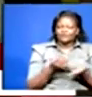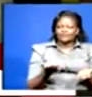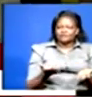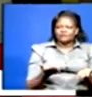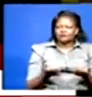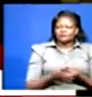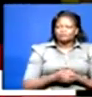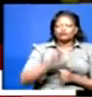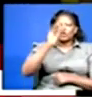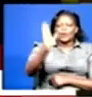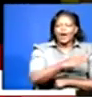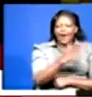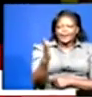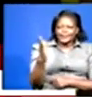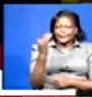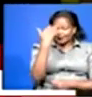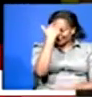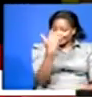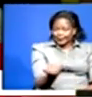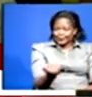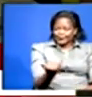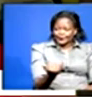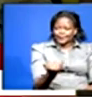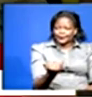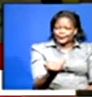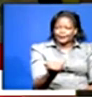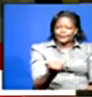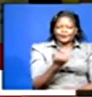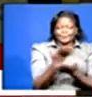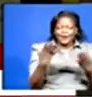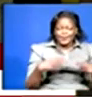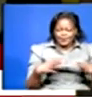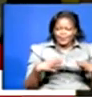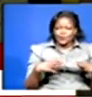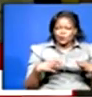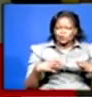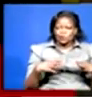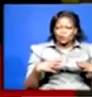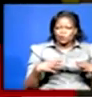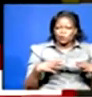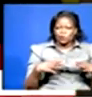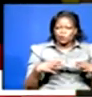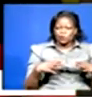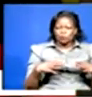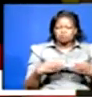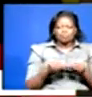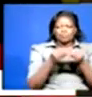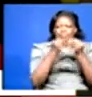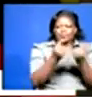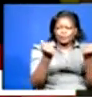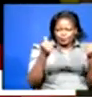parliament so that such people, they are dealt with